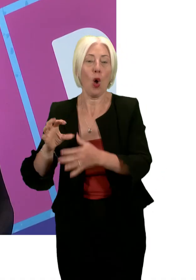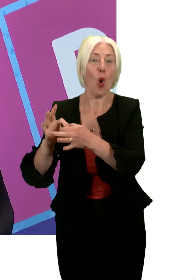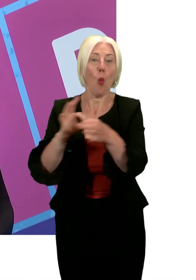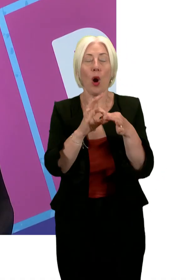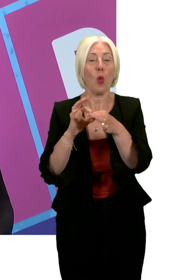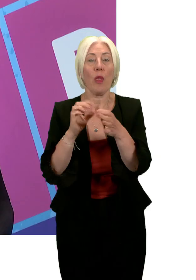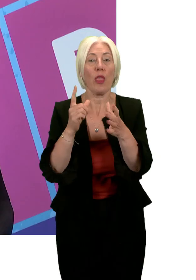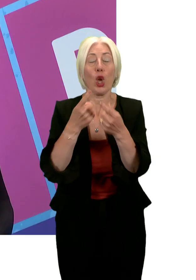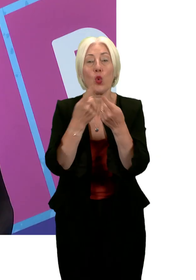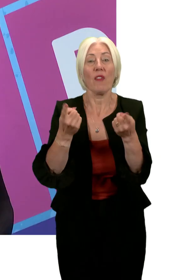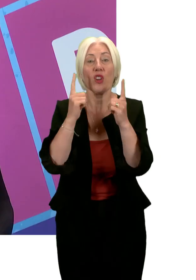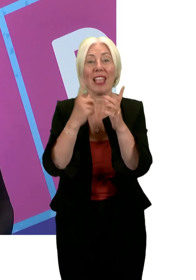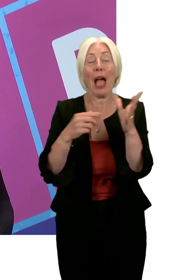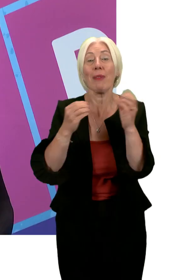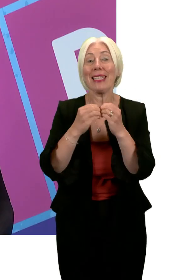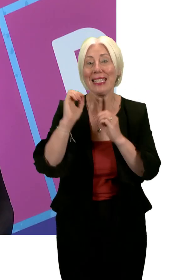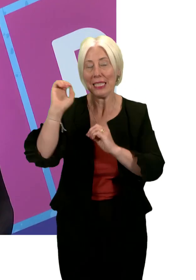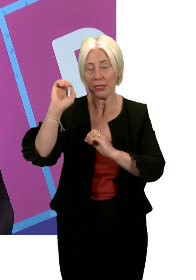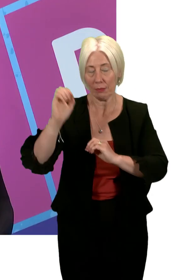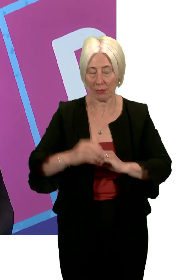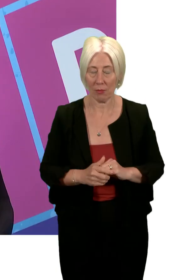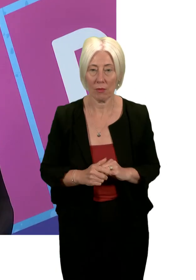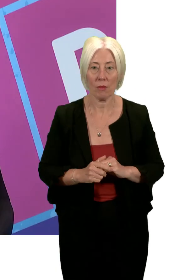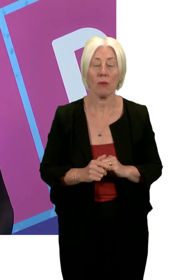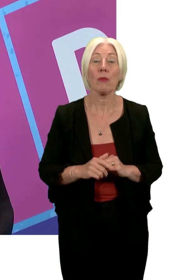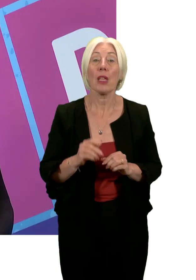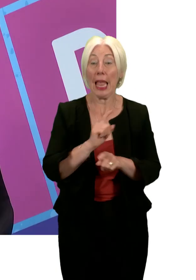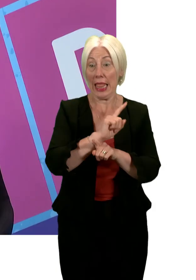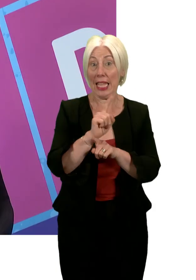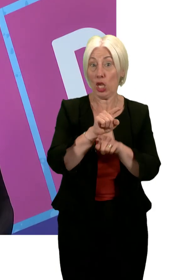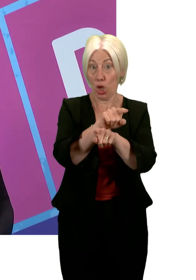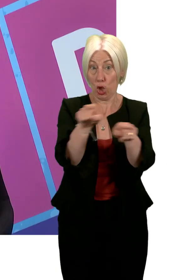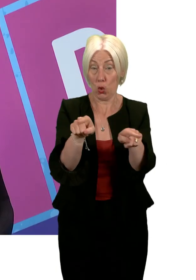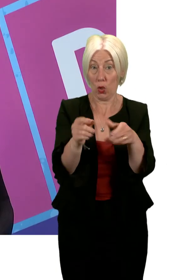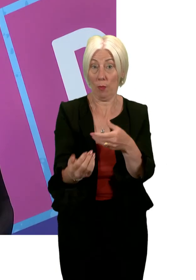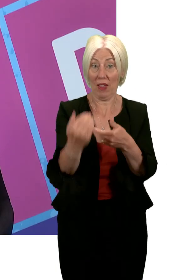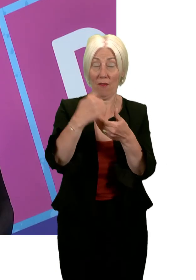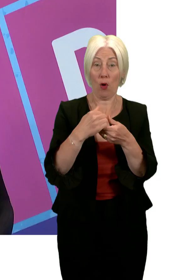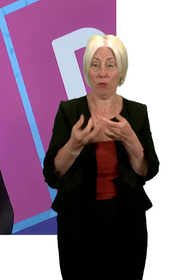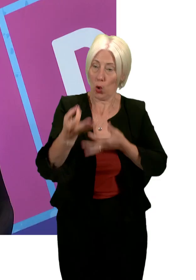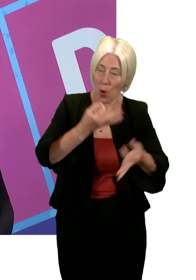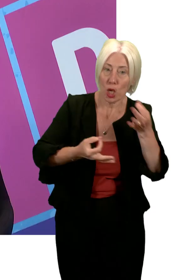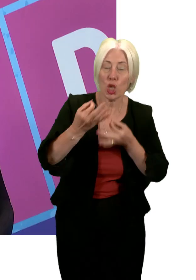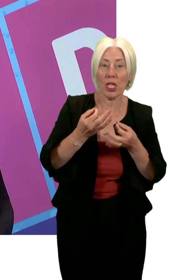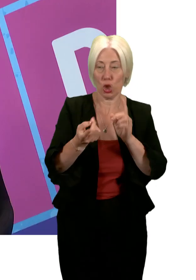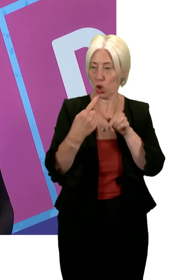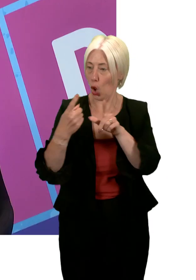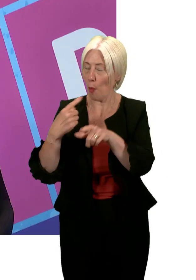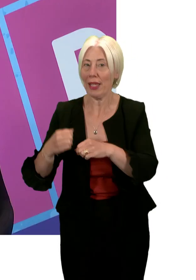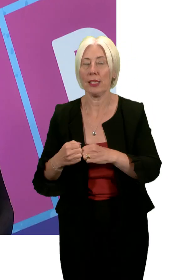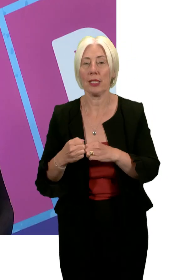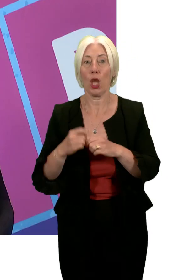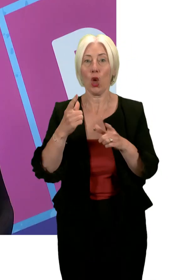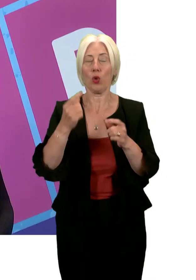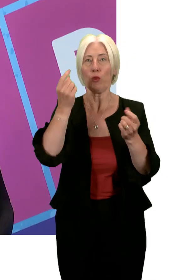of Aberdeen. And later I will be inviting you all to get involved with questions and comments. So if you're keen to throw your